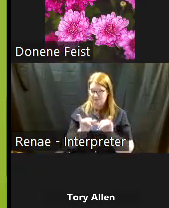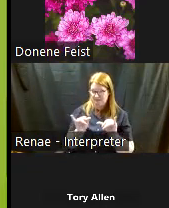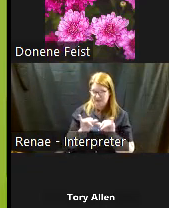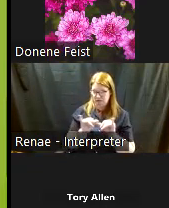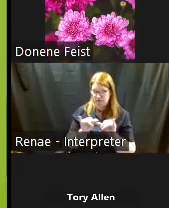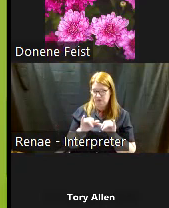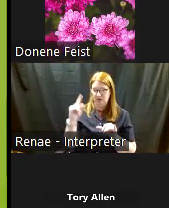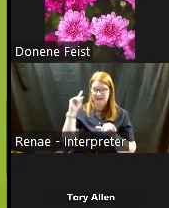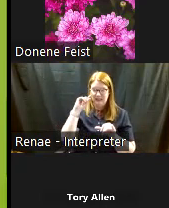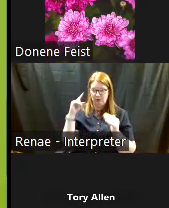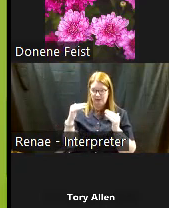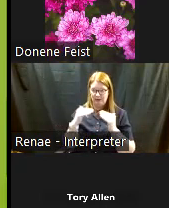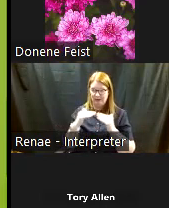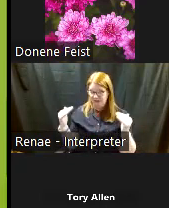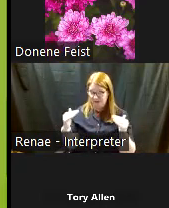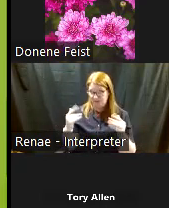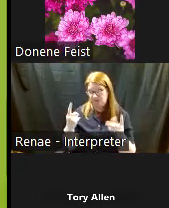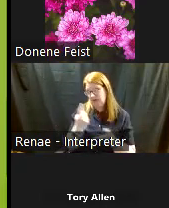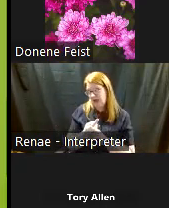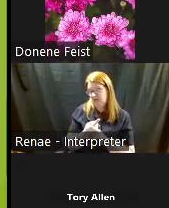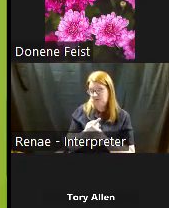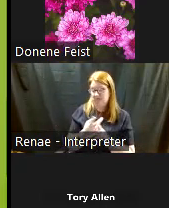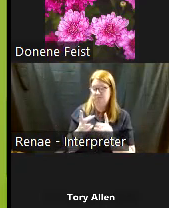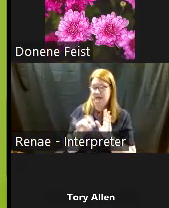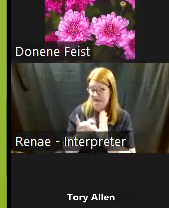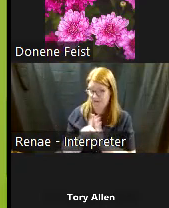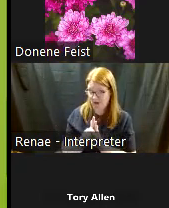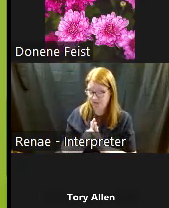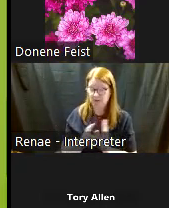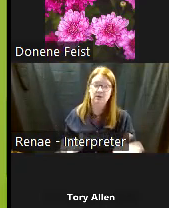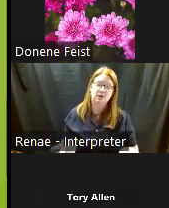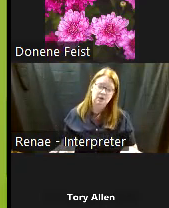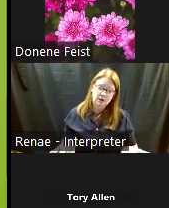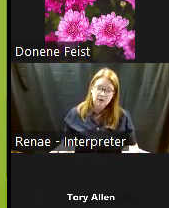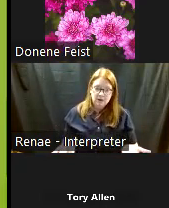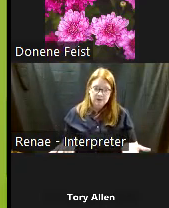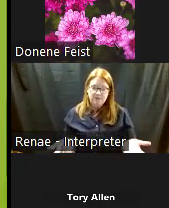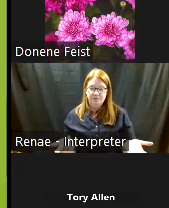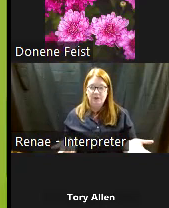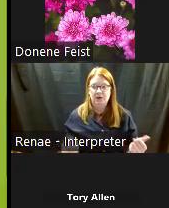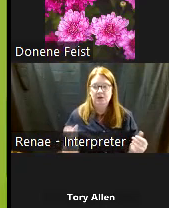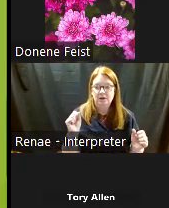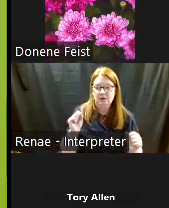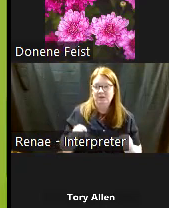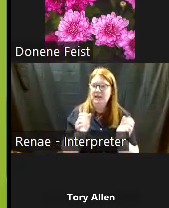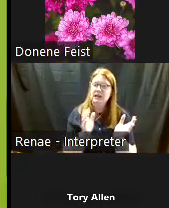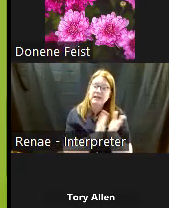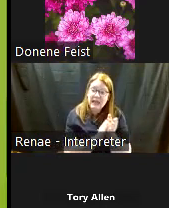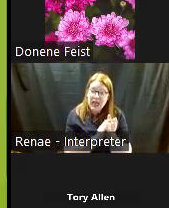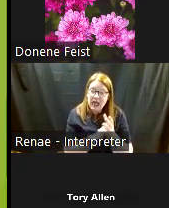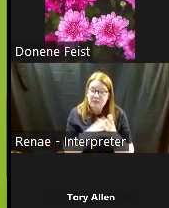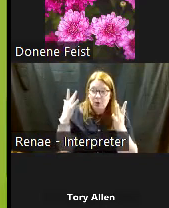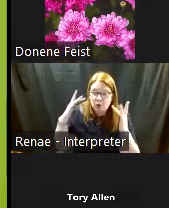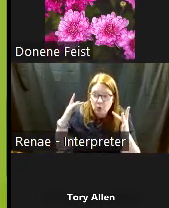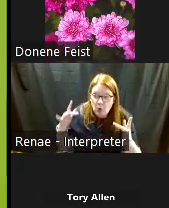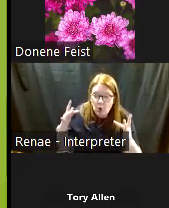hearing levels and accurately identify hearing levels. We can obviously, play a sound or clap or, make a noise and